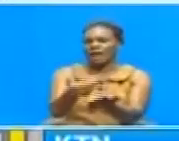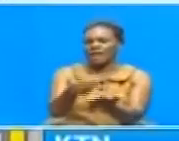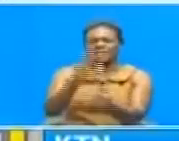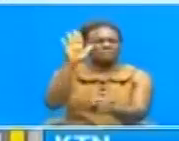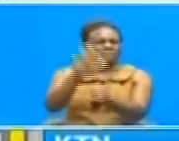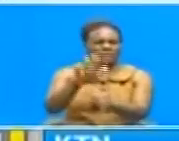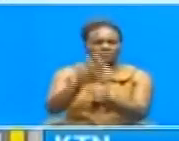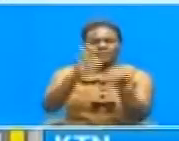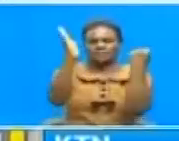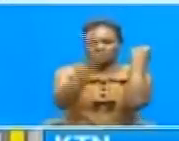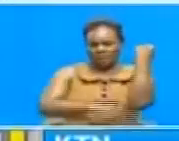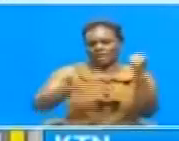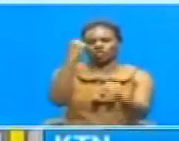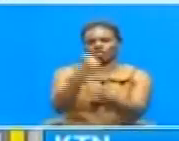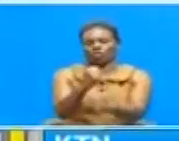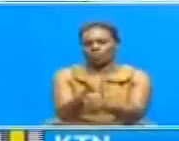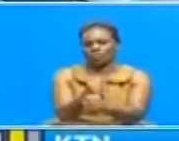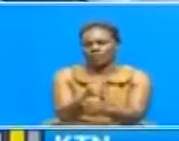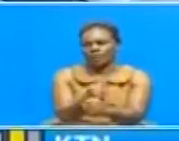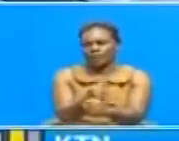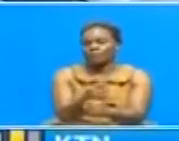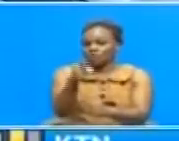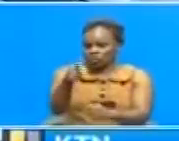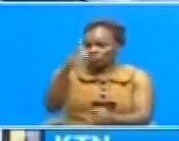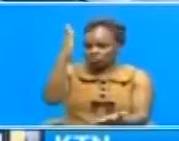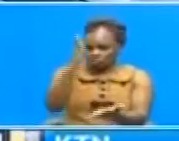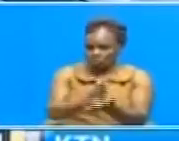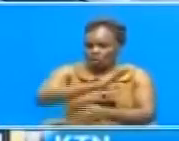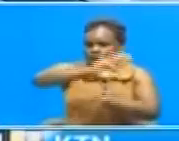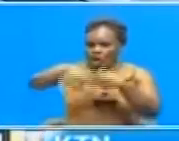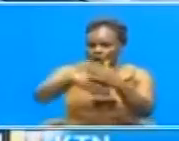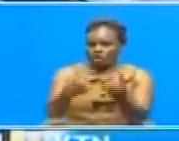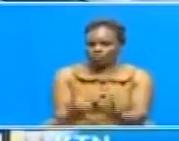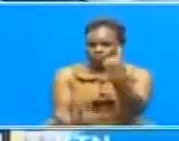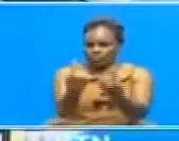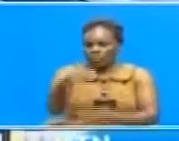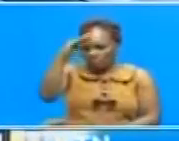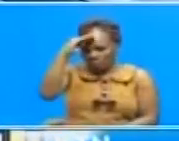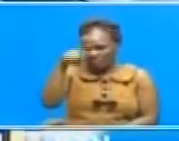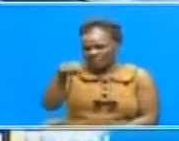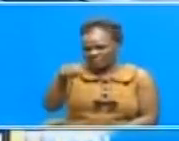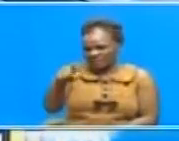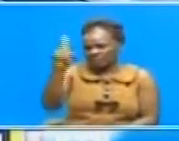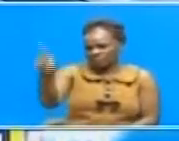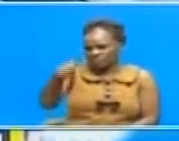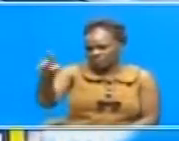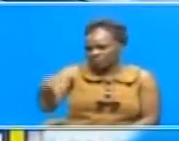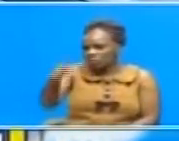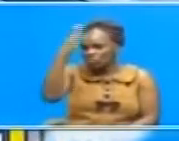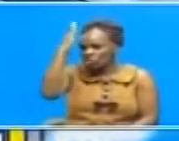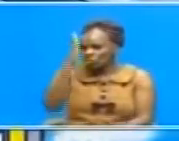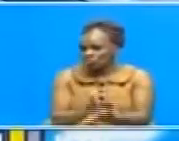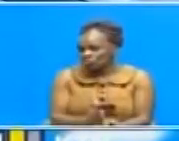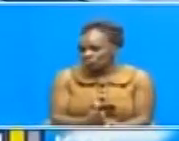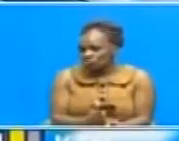out of bad work. So are you bad certain work. That yes. all of the brewers that you targeted yes. were illicit brewers? Are